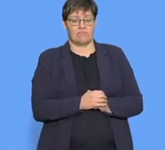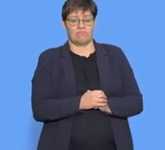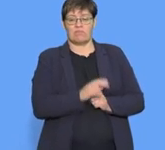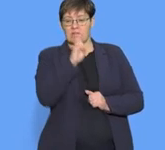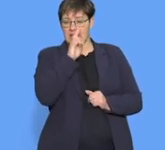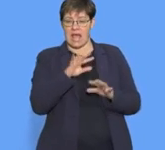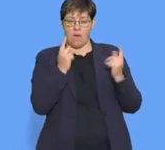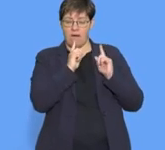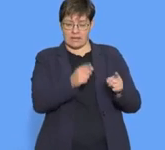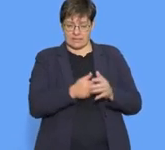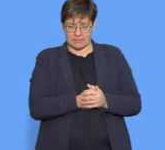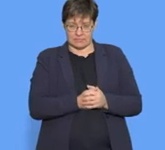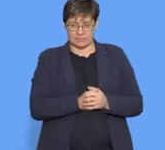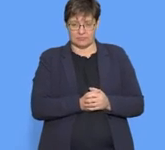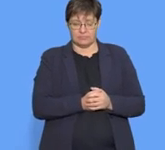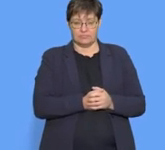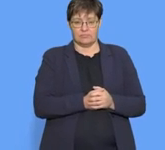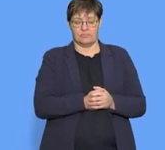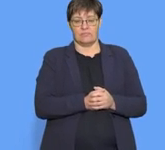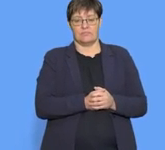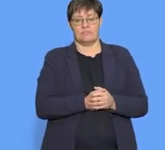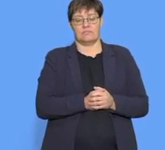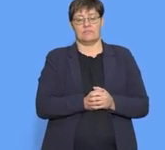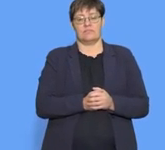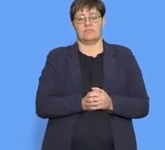Okay, so let's go see how we're going to answer that question.